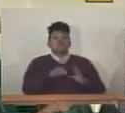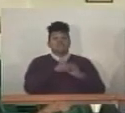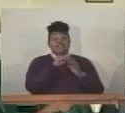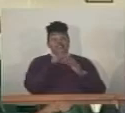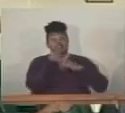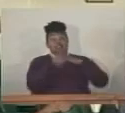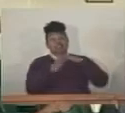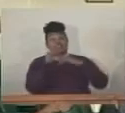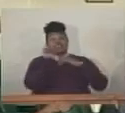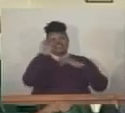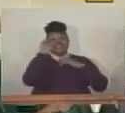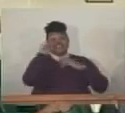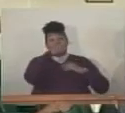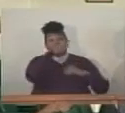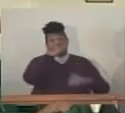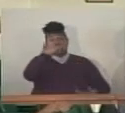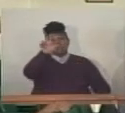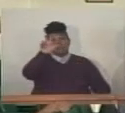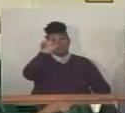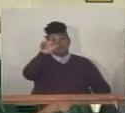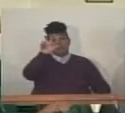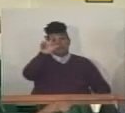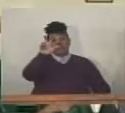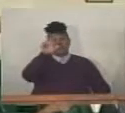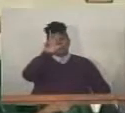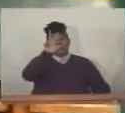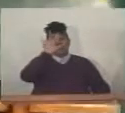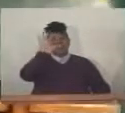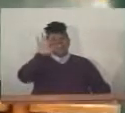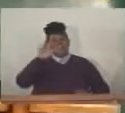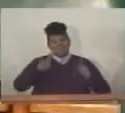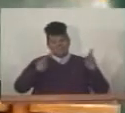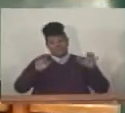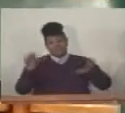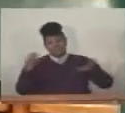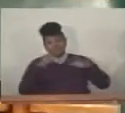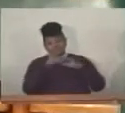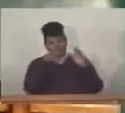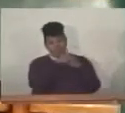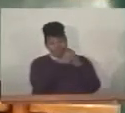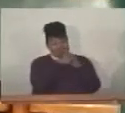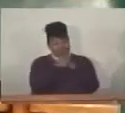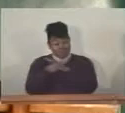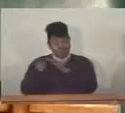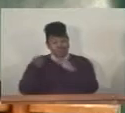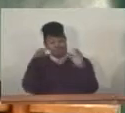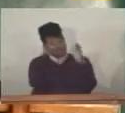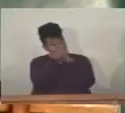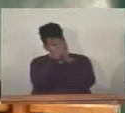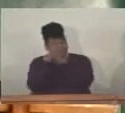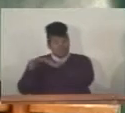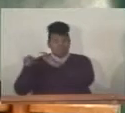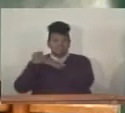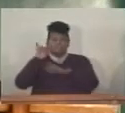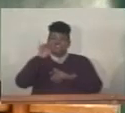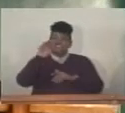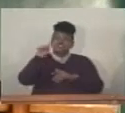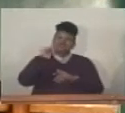St. James standing at 335, and that January